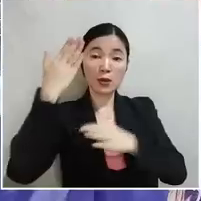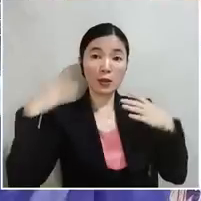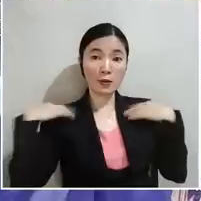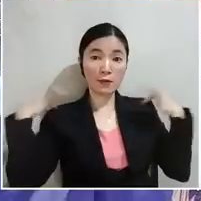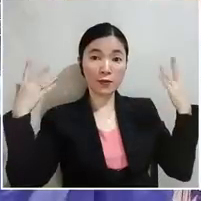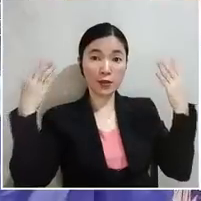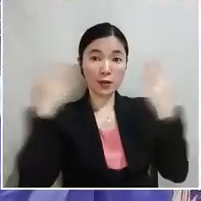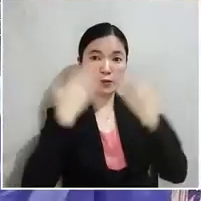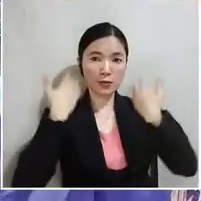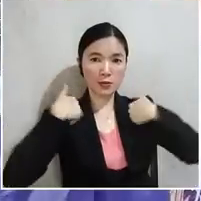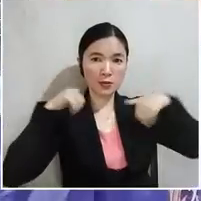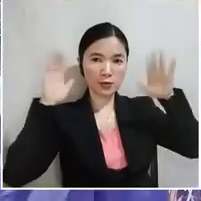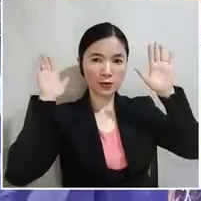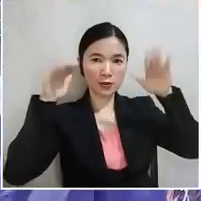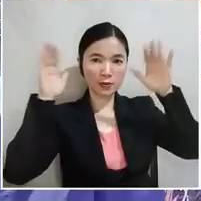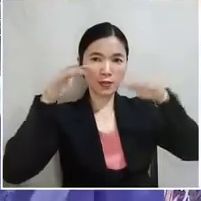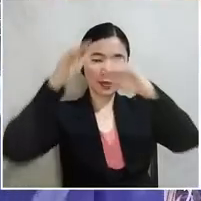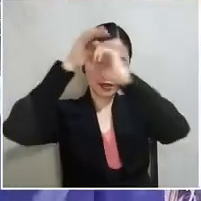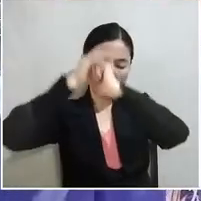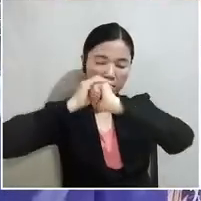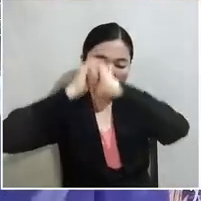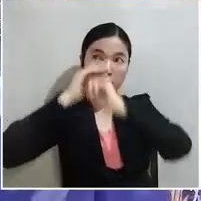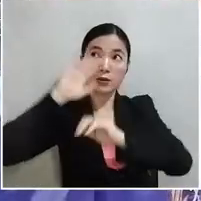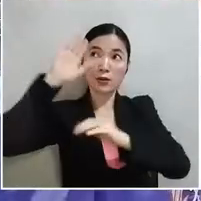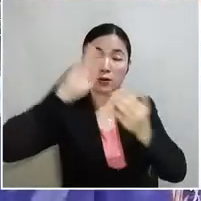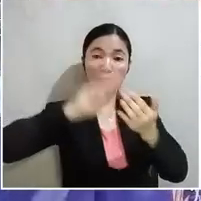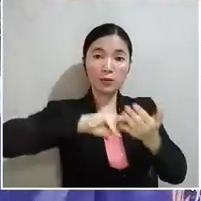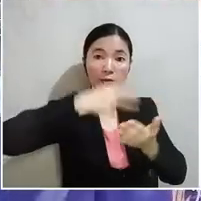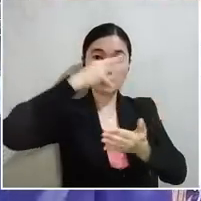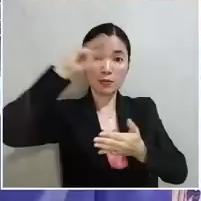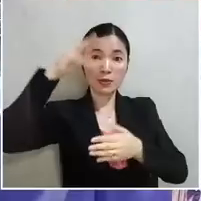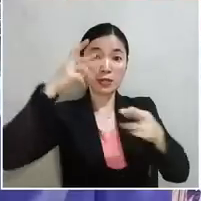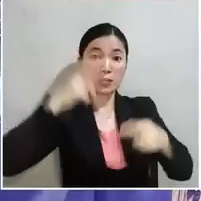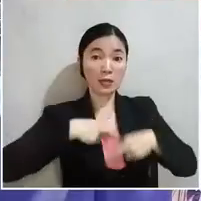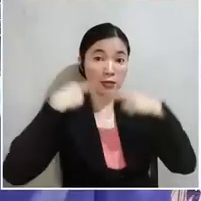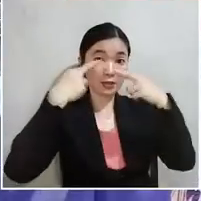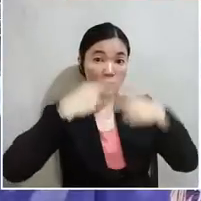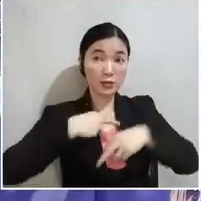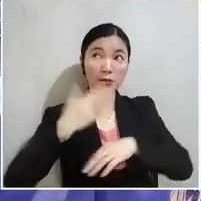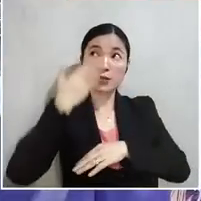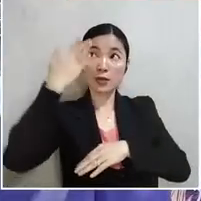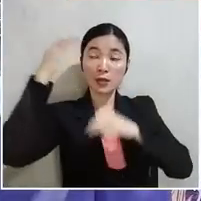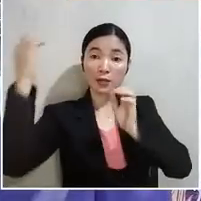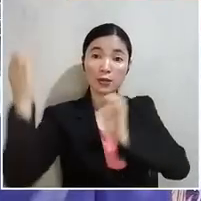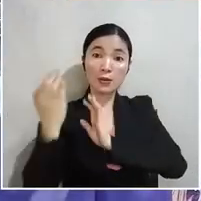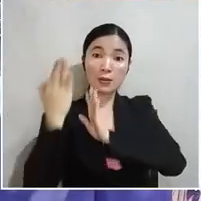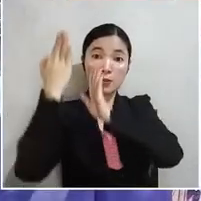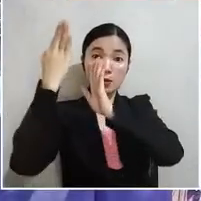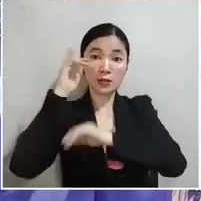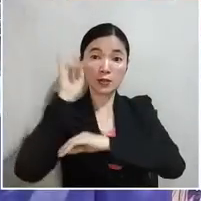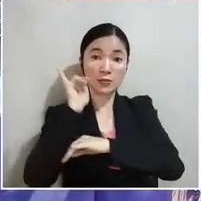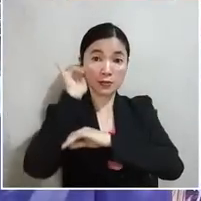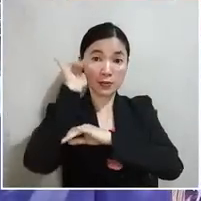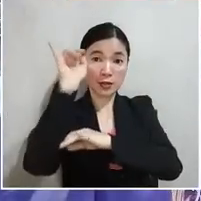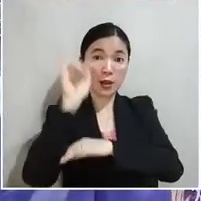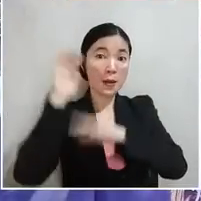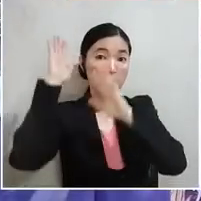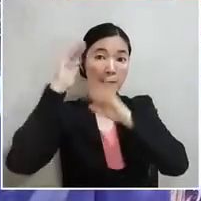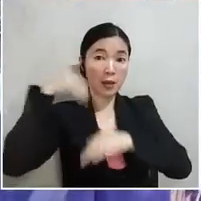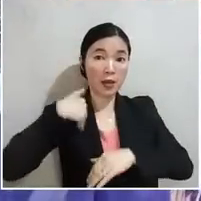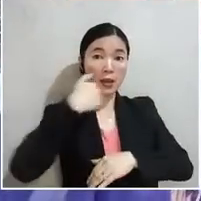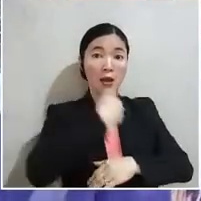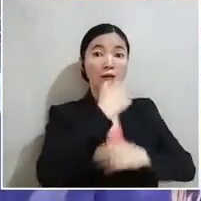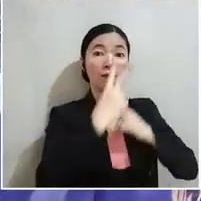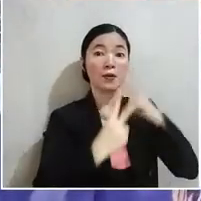angels adores your majesty and rejoices in your presence forever. May our voices, we